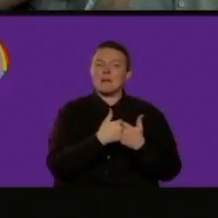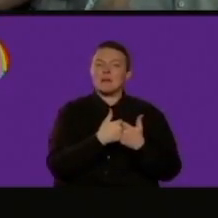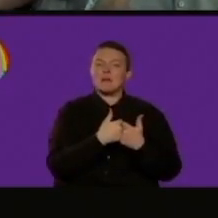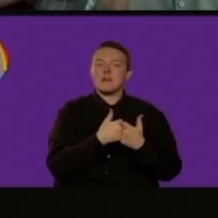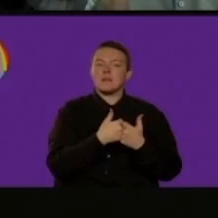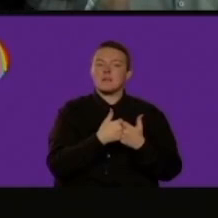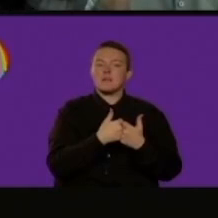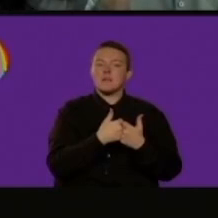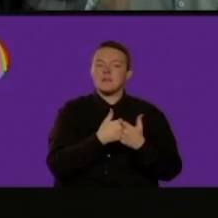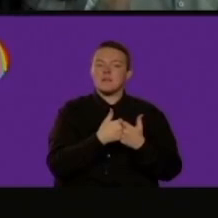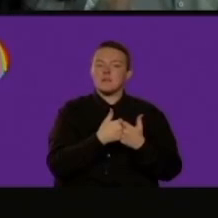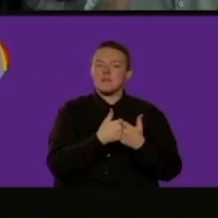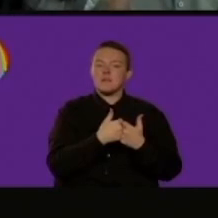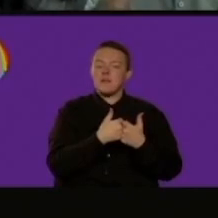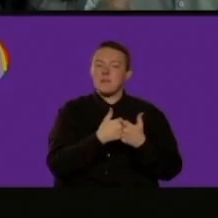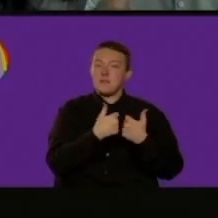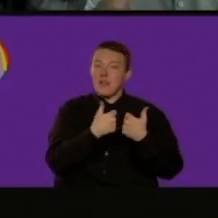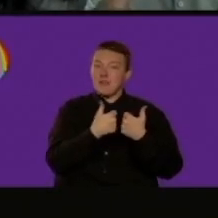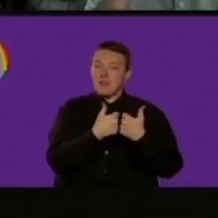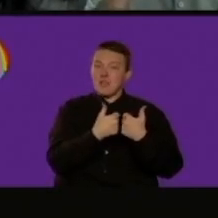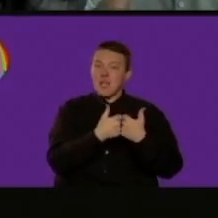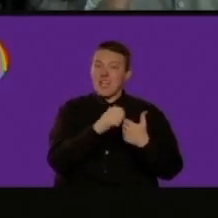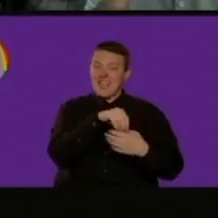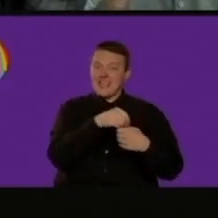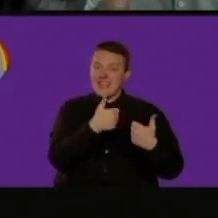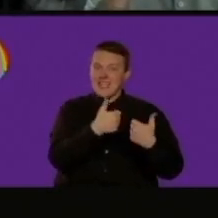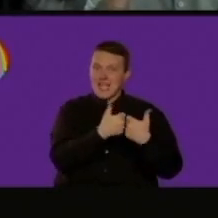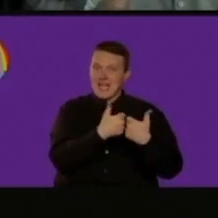of the people who use Scratch speak English, and